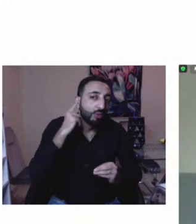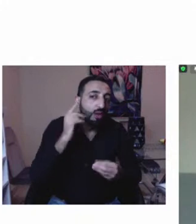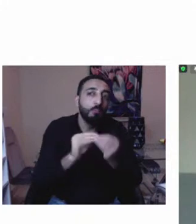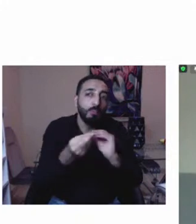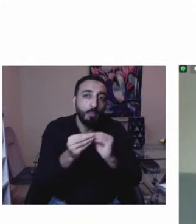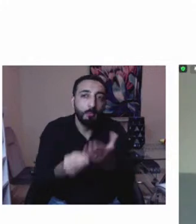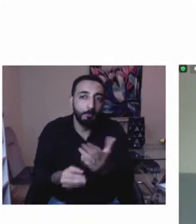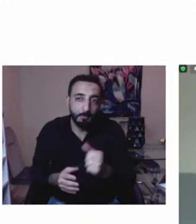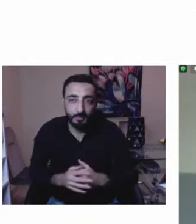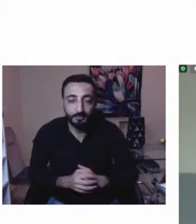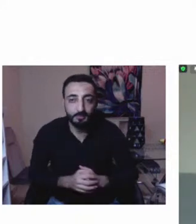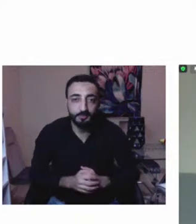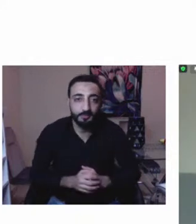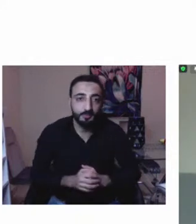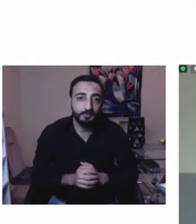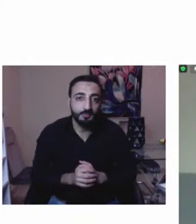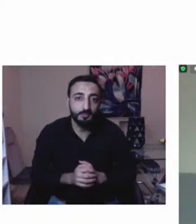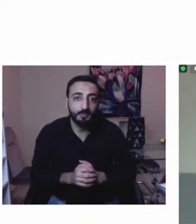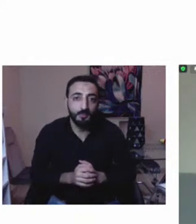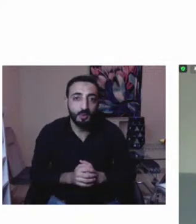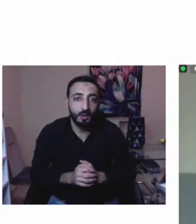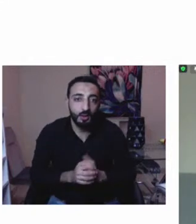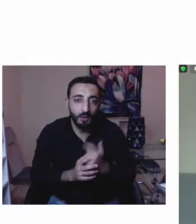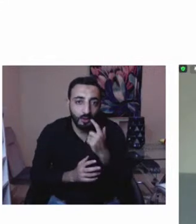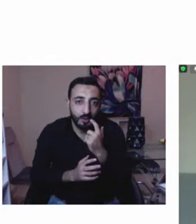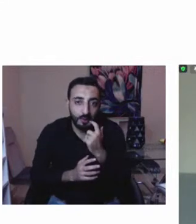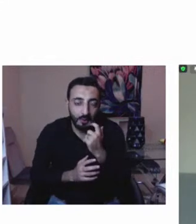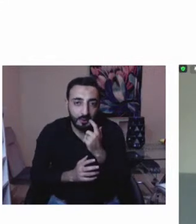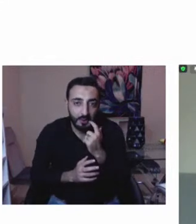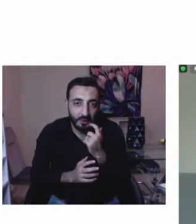that we just can't imagine, it was impossible for